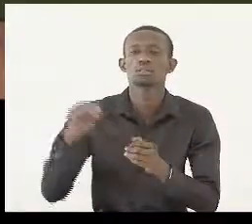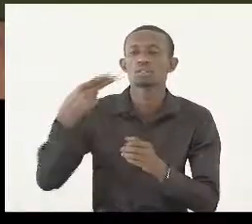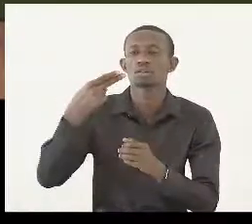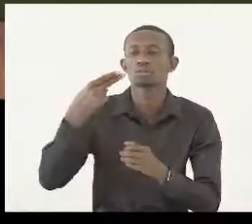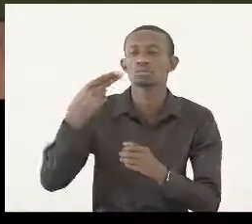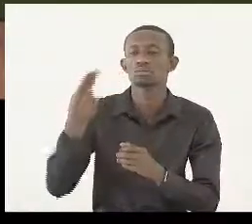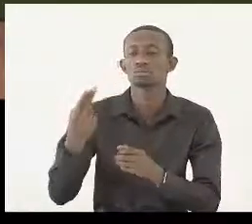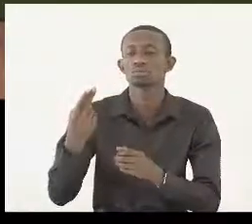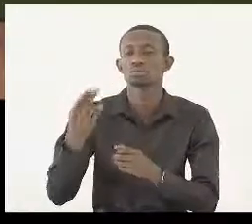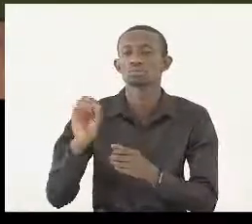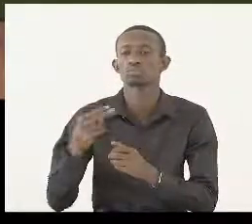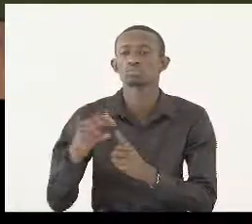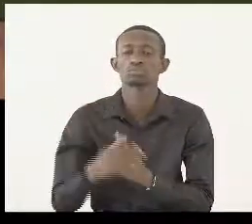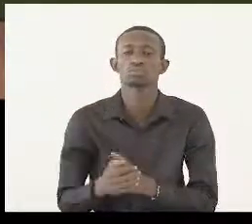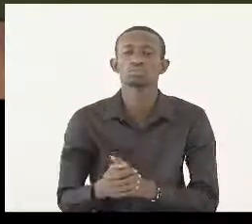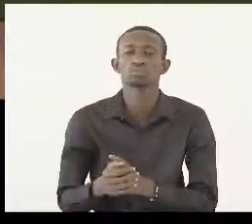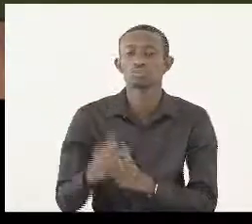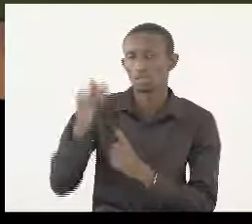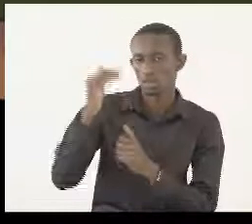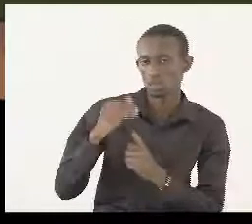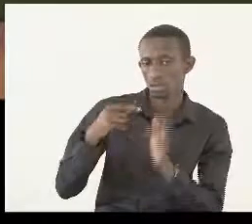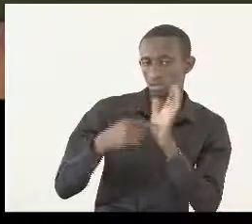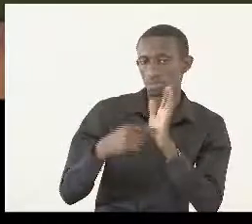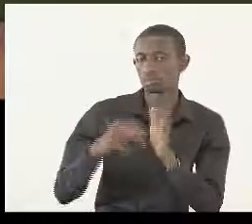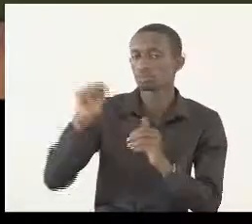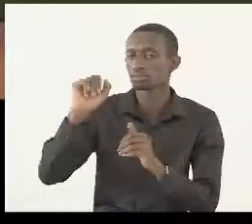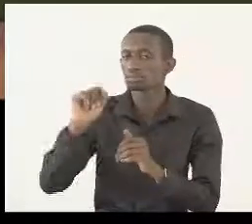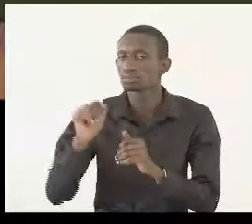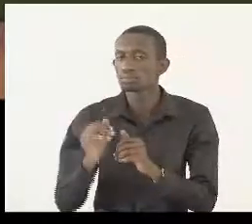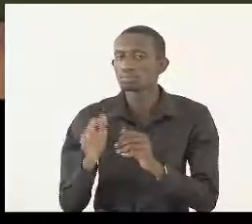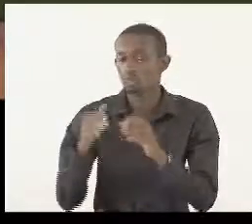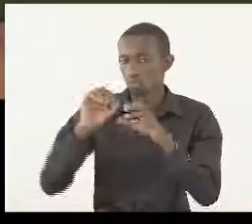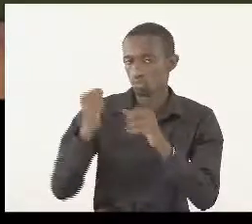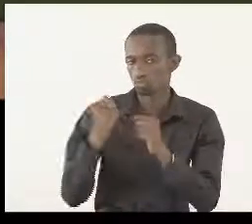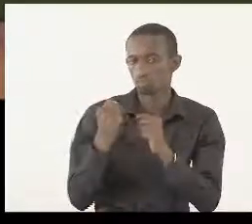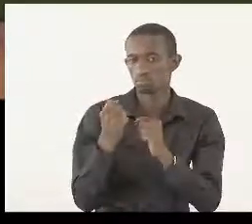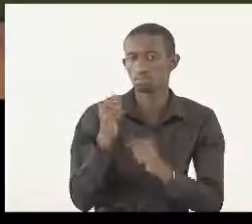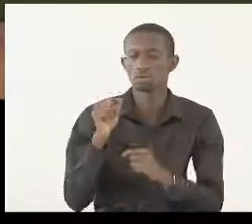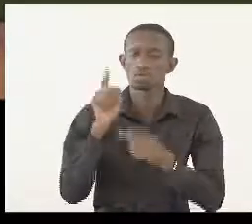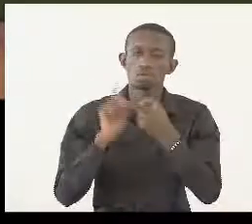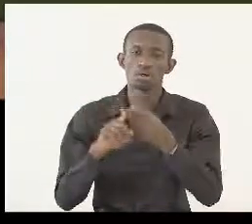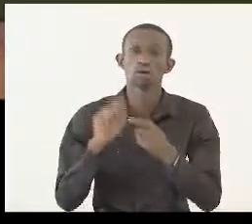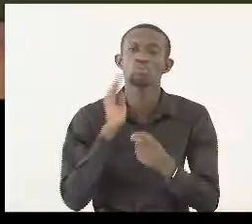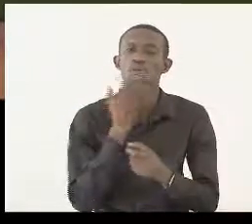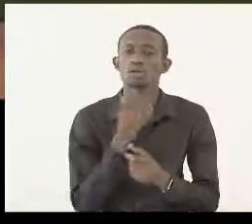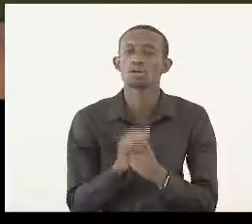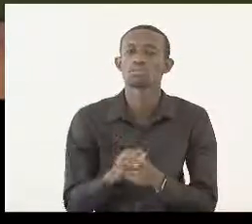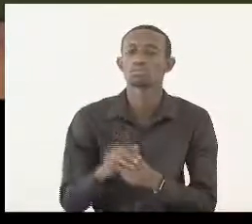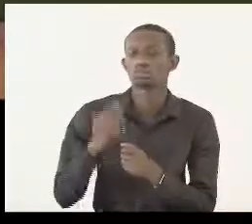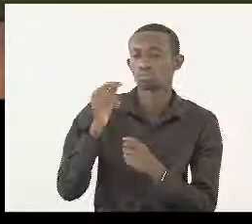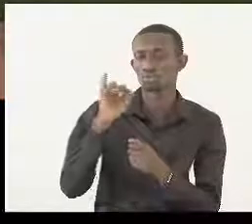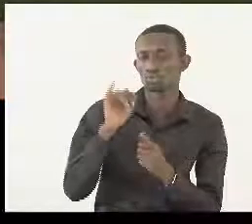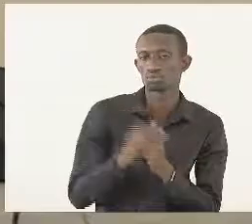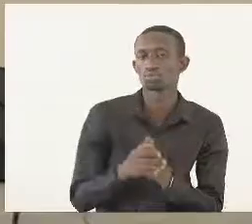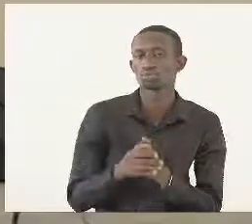And here we have the example. Sodium in the solid state can react with water in the liquid state